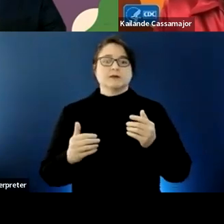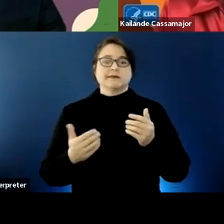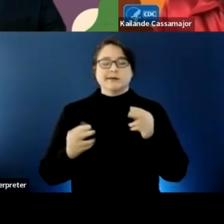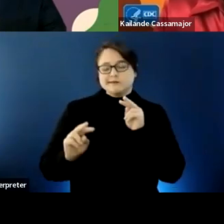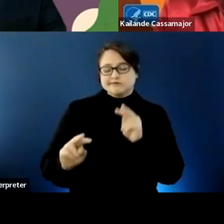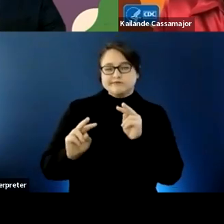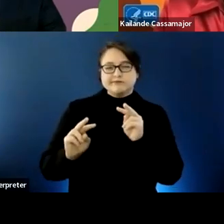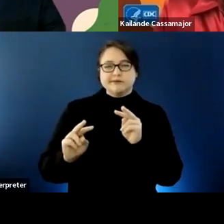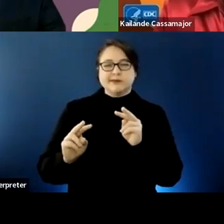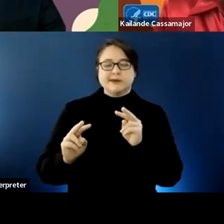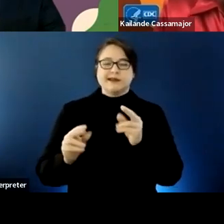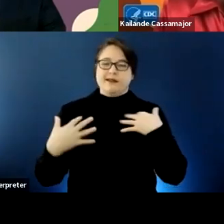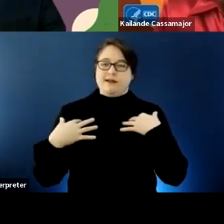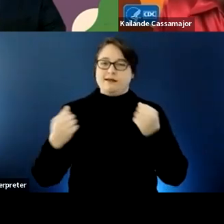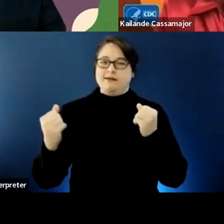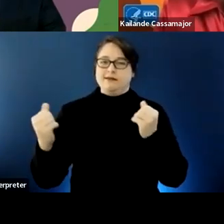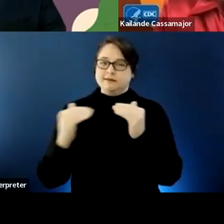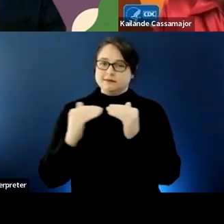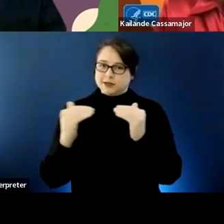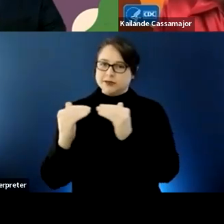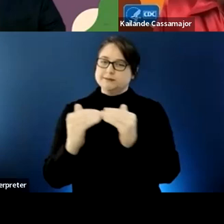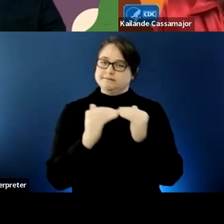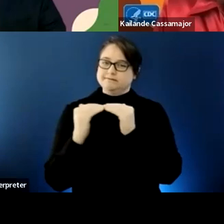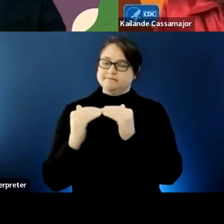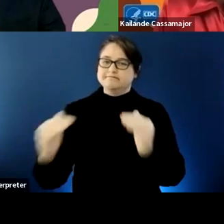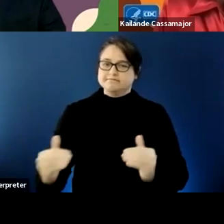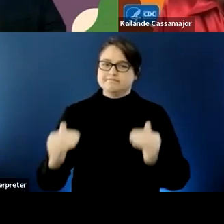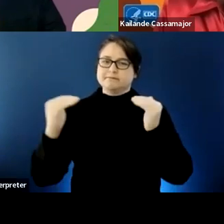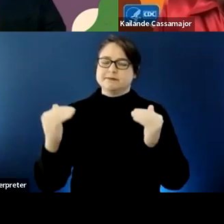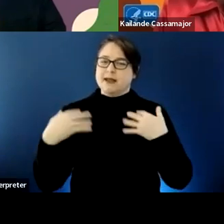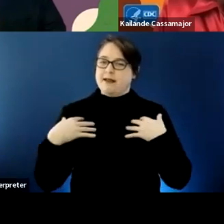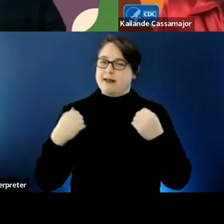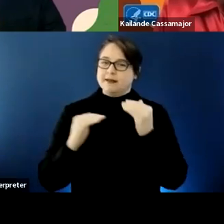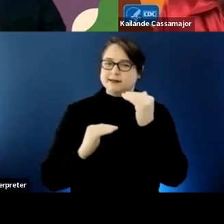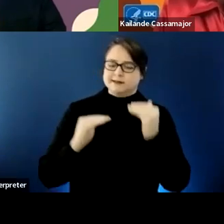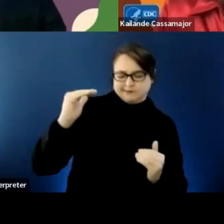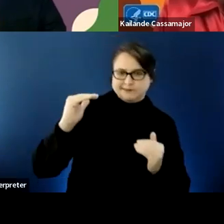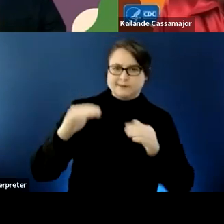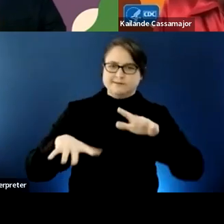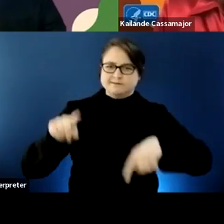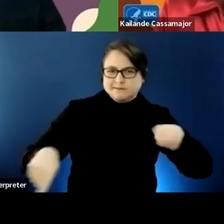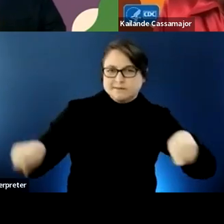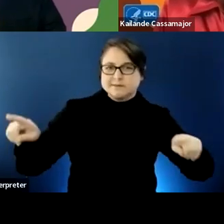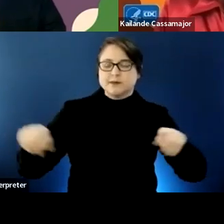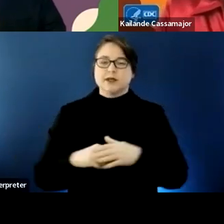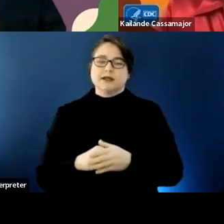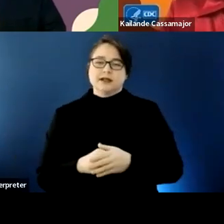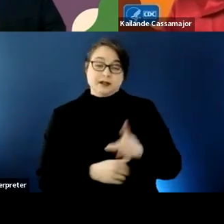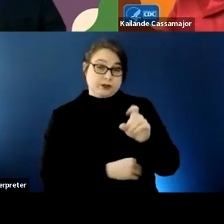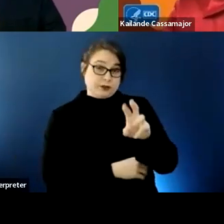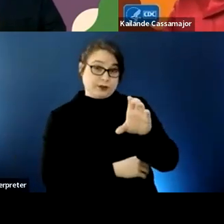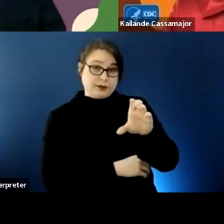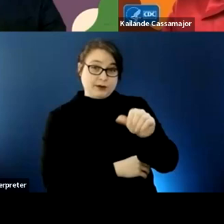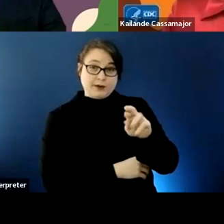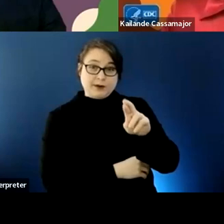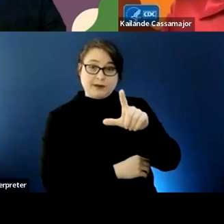equity and addressing health disparities, Dr. Carlisle, can you talk about the work of your institution or your personal